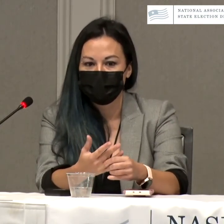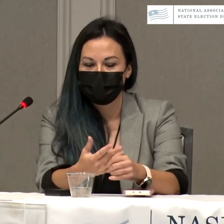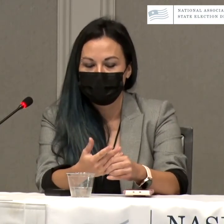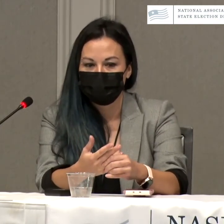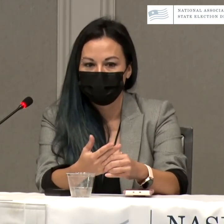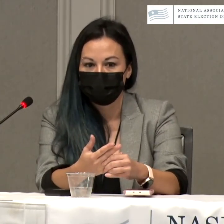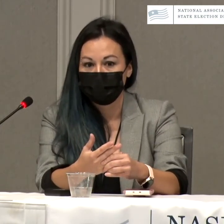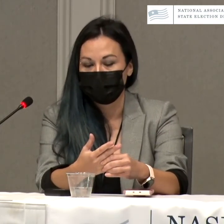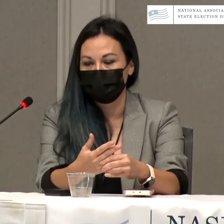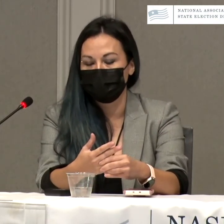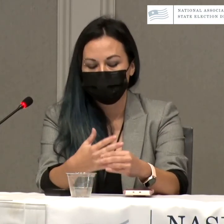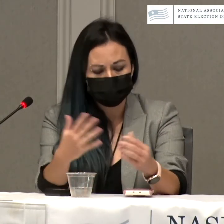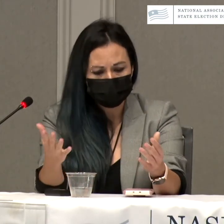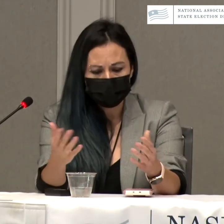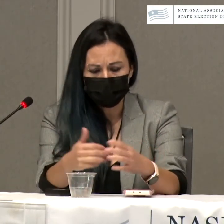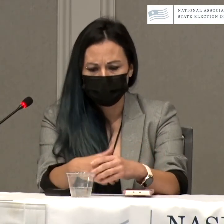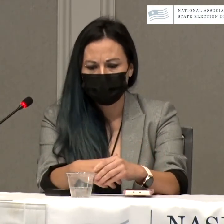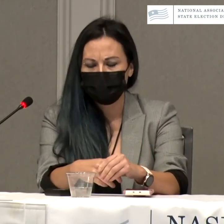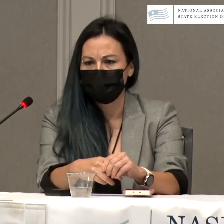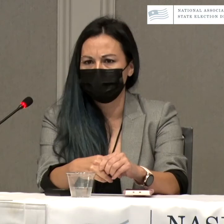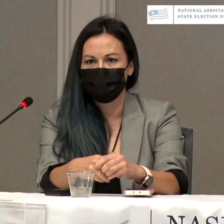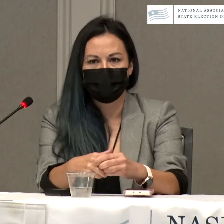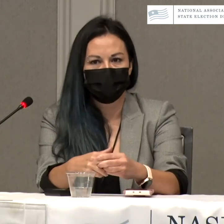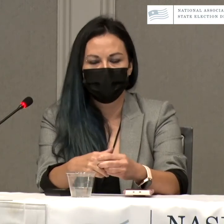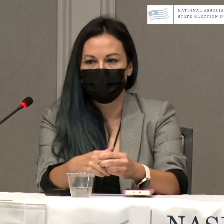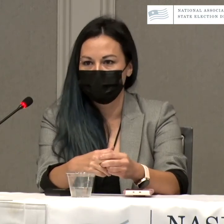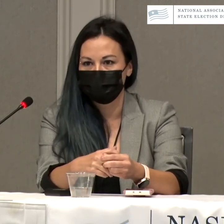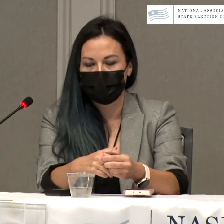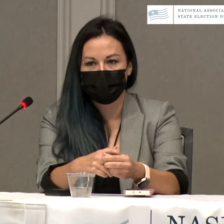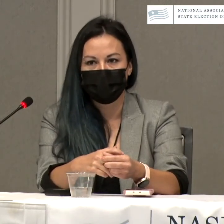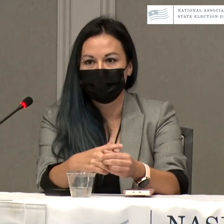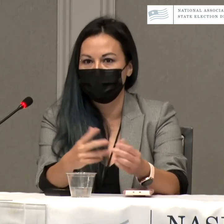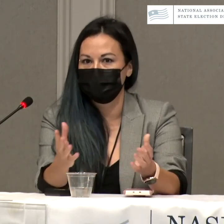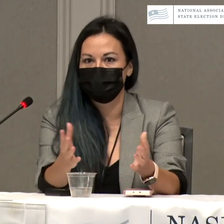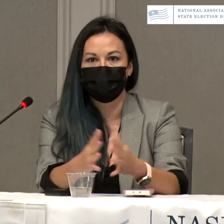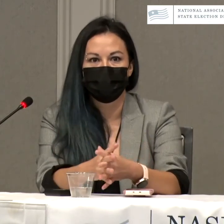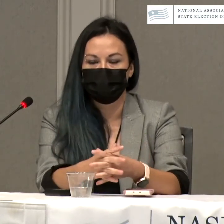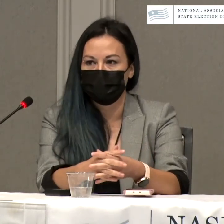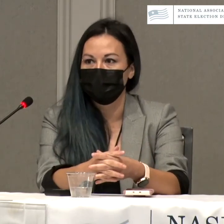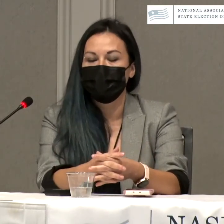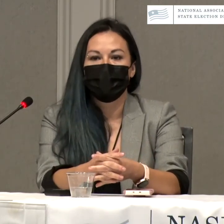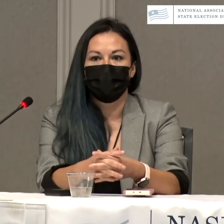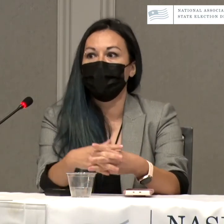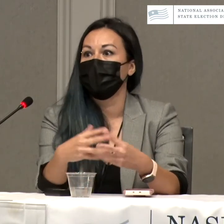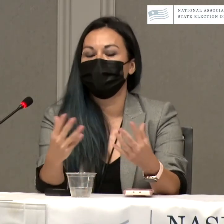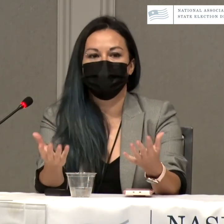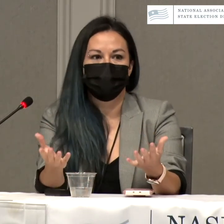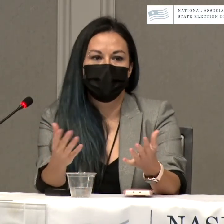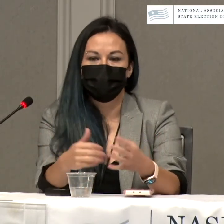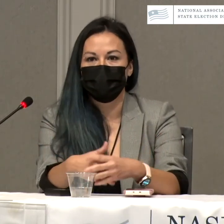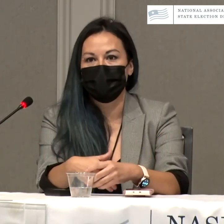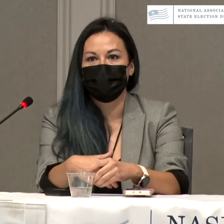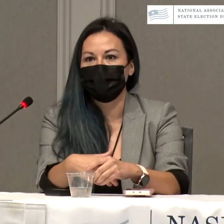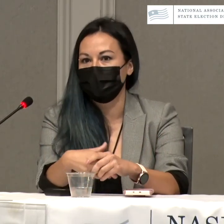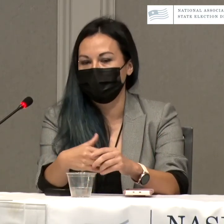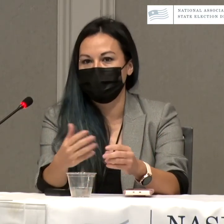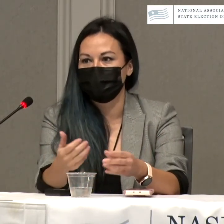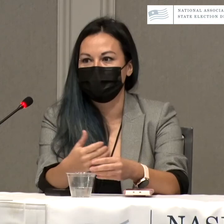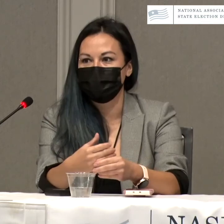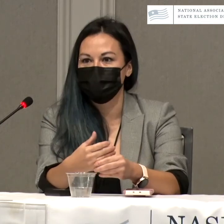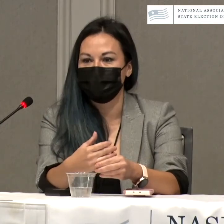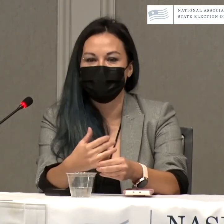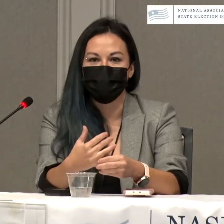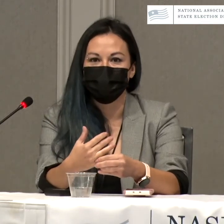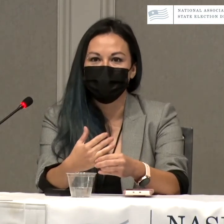project and we've been grateful with how people have responded to it this primary our candidates have already been like oh wow that's amazing and then i had a